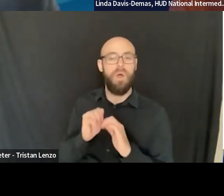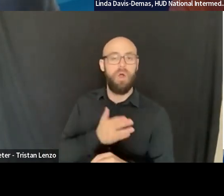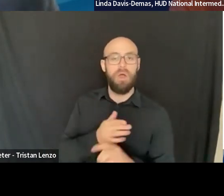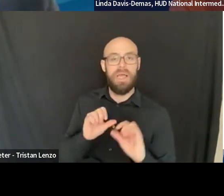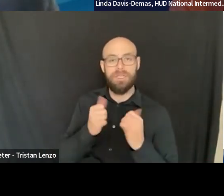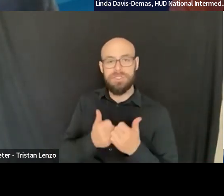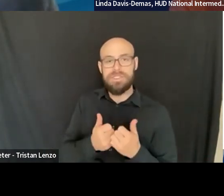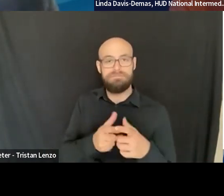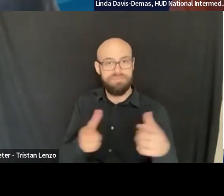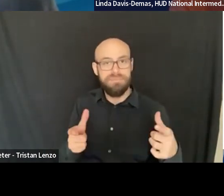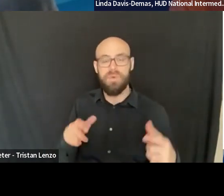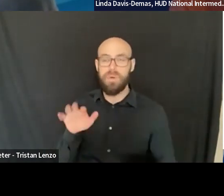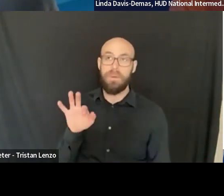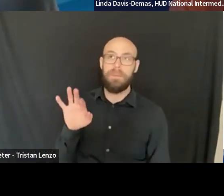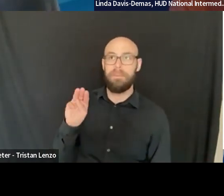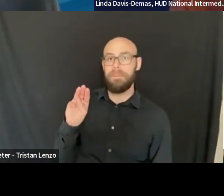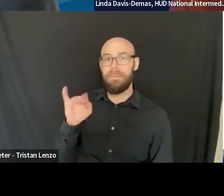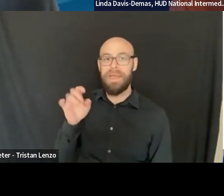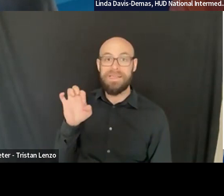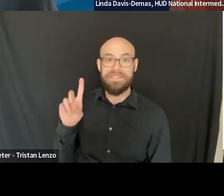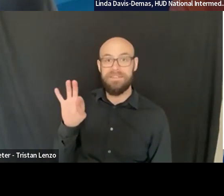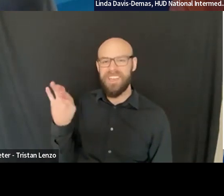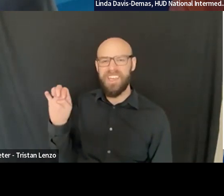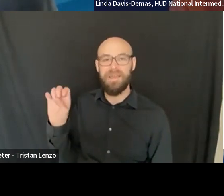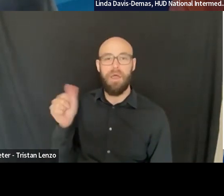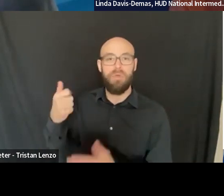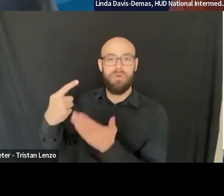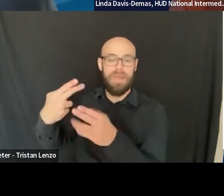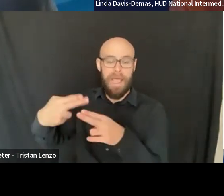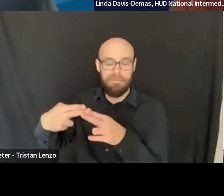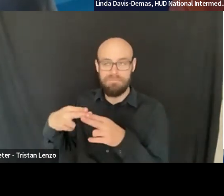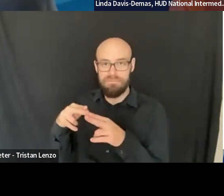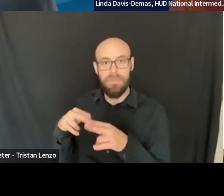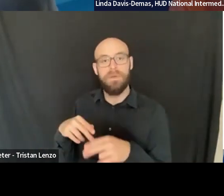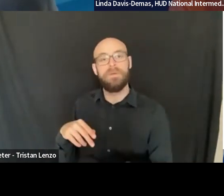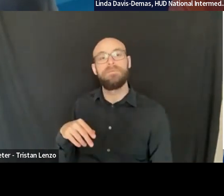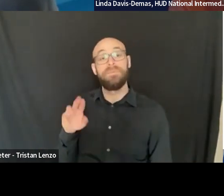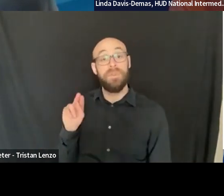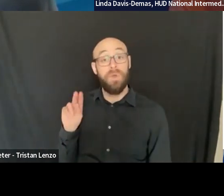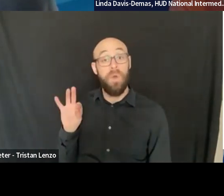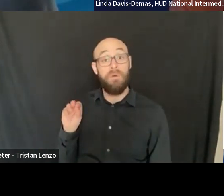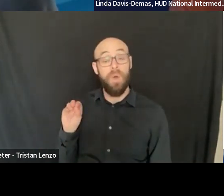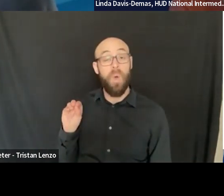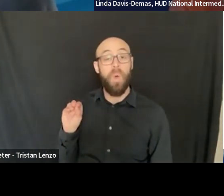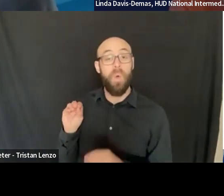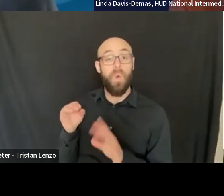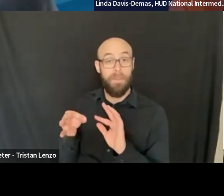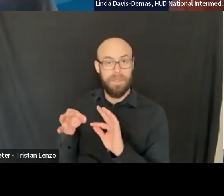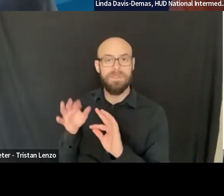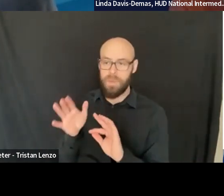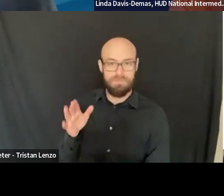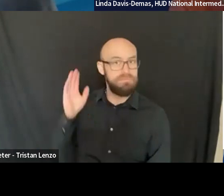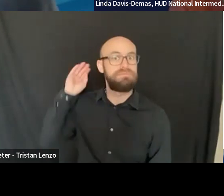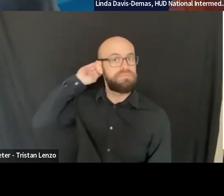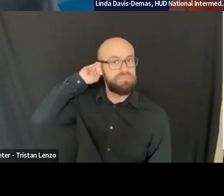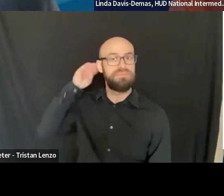called, as we move forward. And we are going to take the comments on the NOFO to heart. We have been, and we are acting